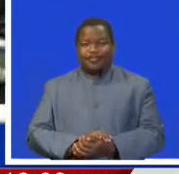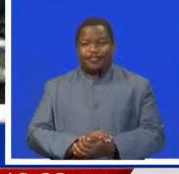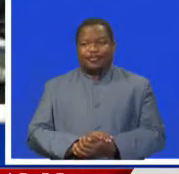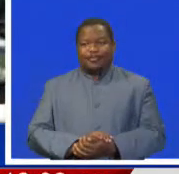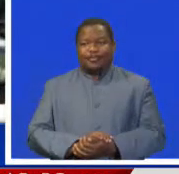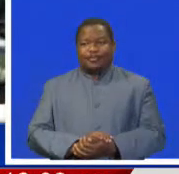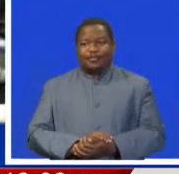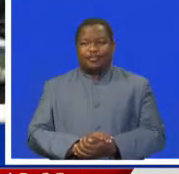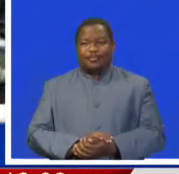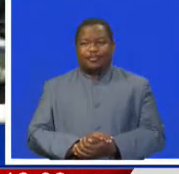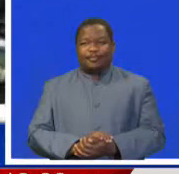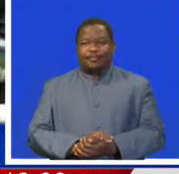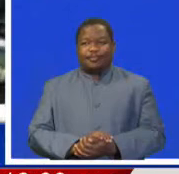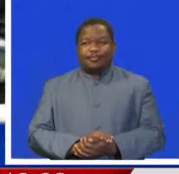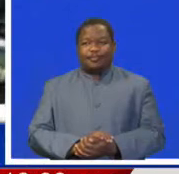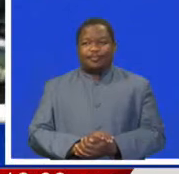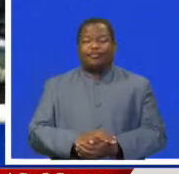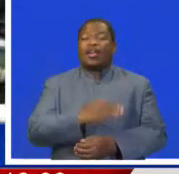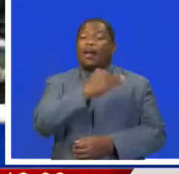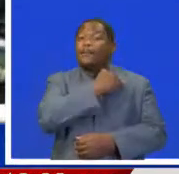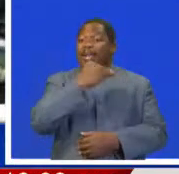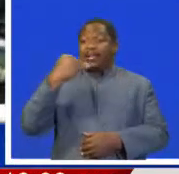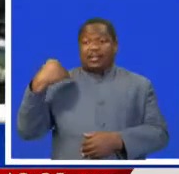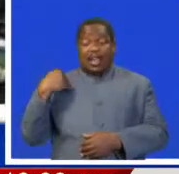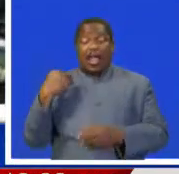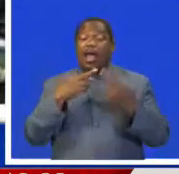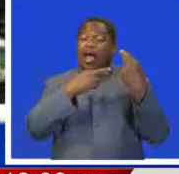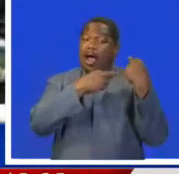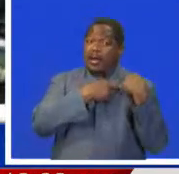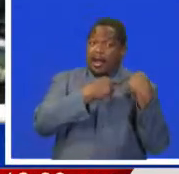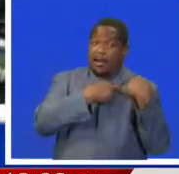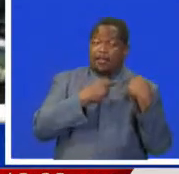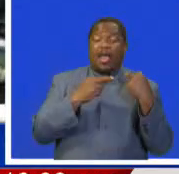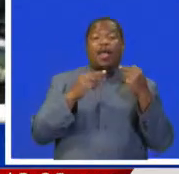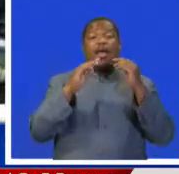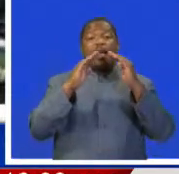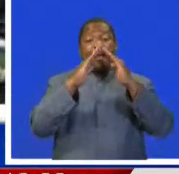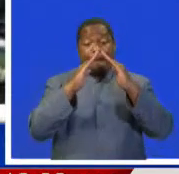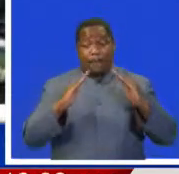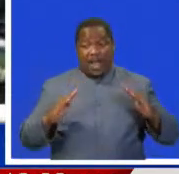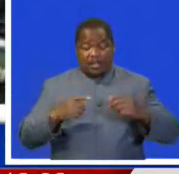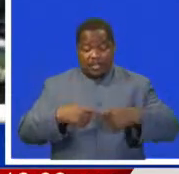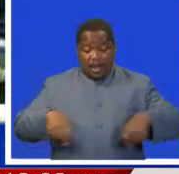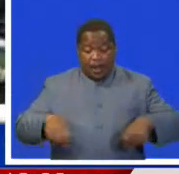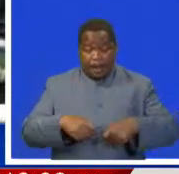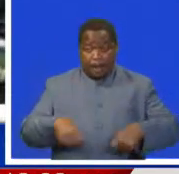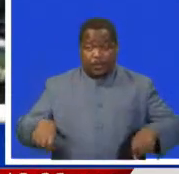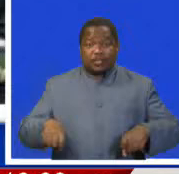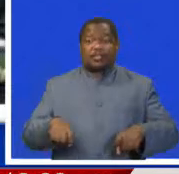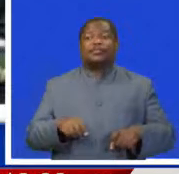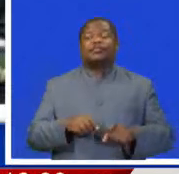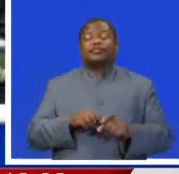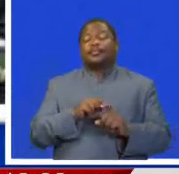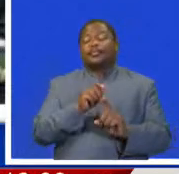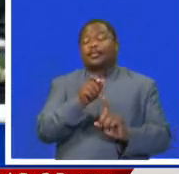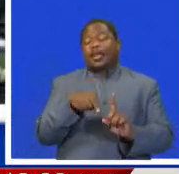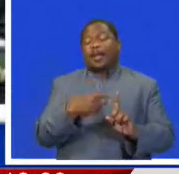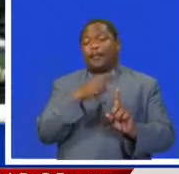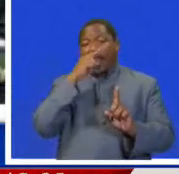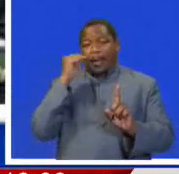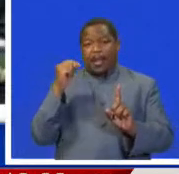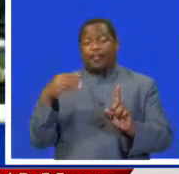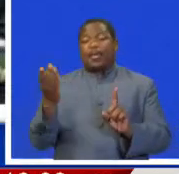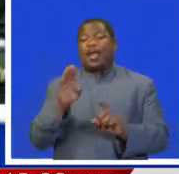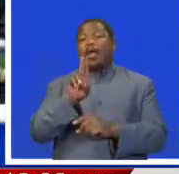Indvuna yebantu labasha Harris Bulunga ithi uhulumende welivela seSwatini utibophelele ekusiteni bantu labasha ukuthi bangcobe